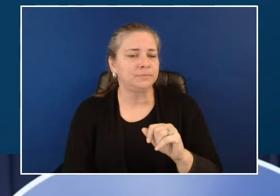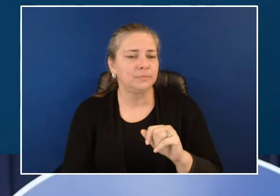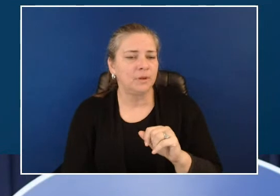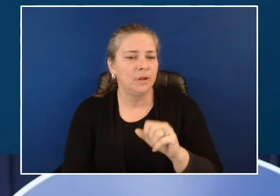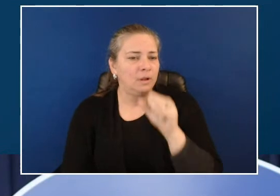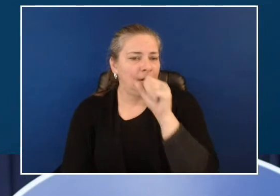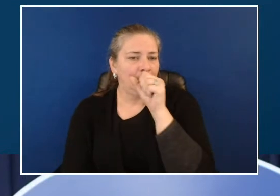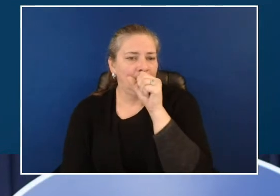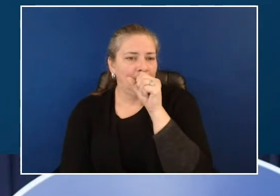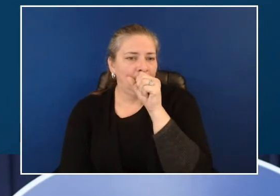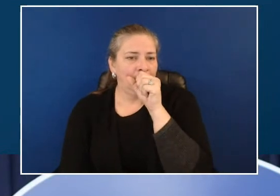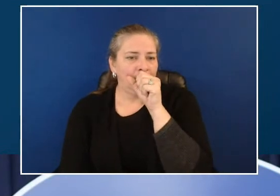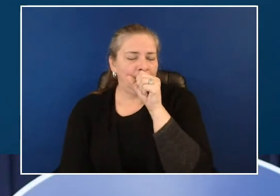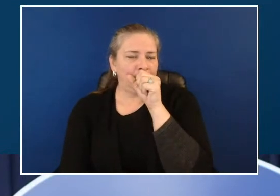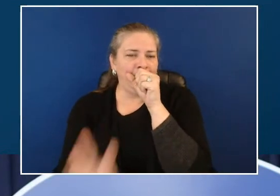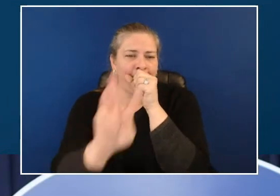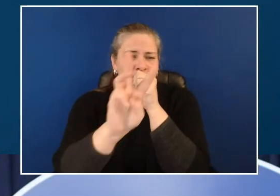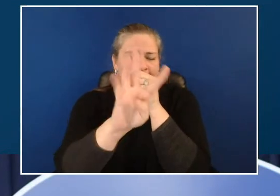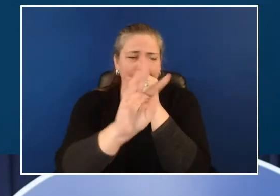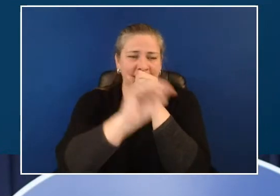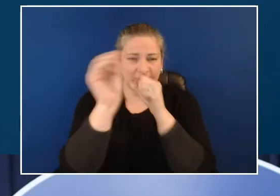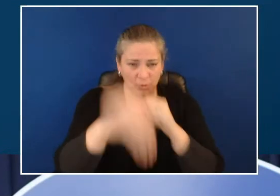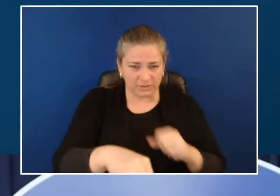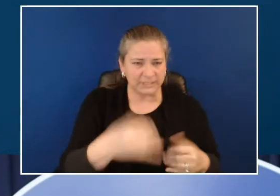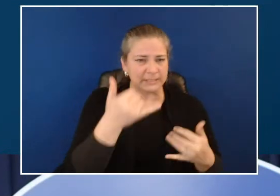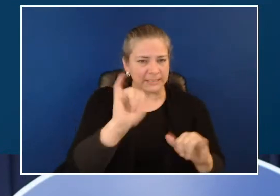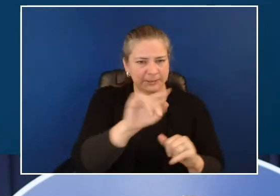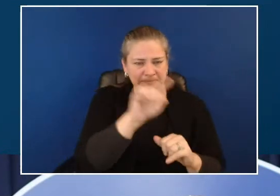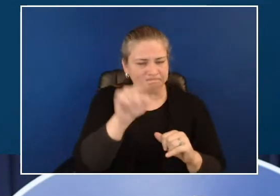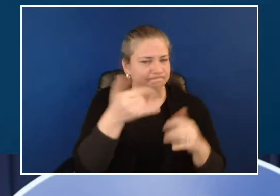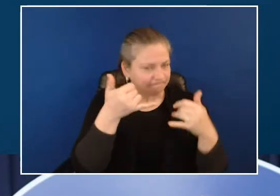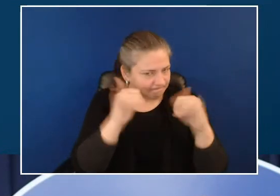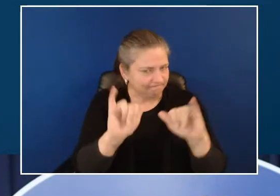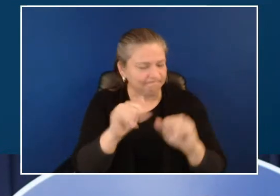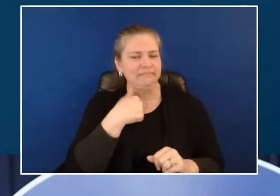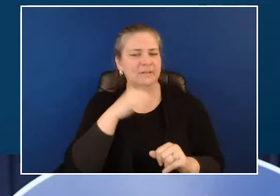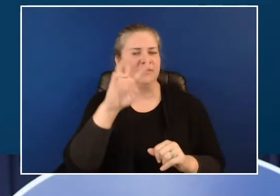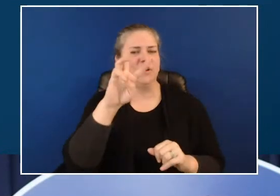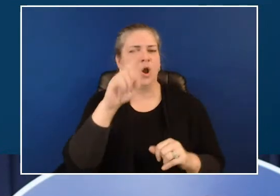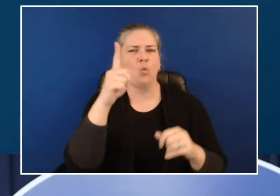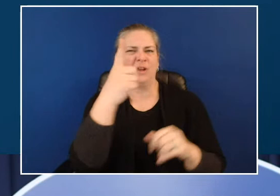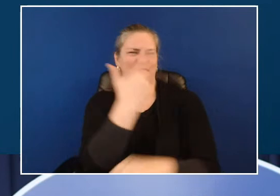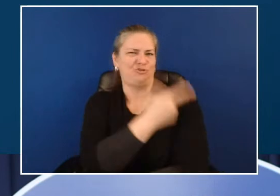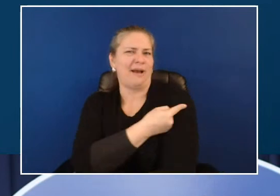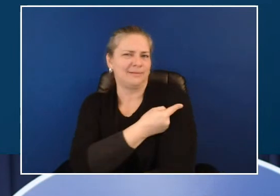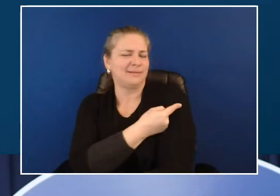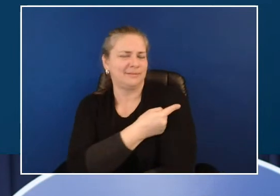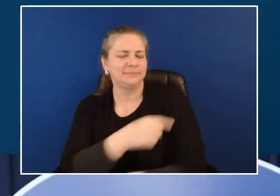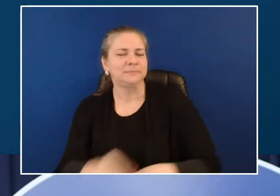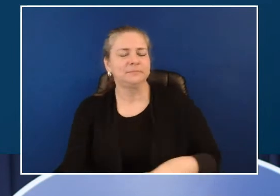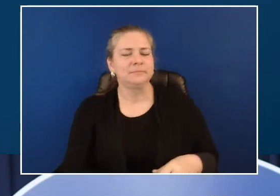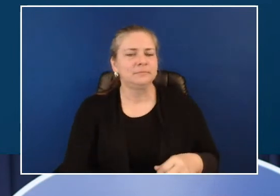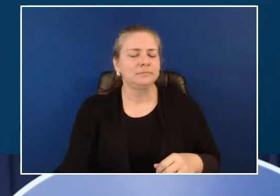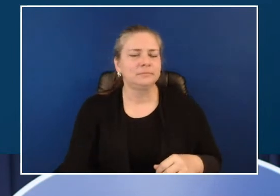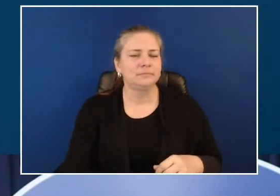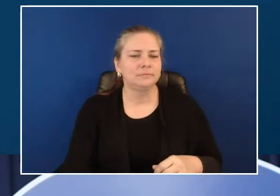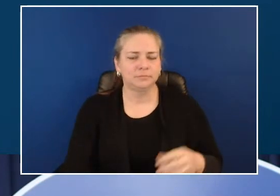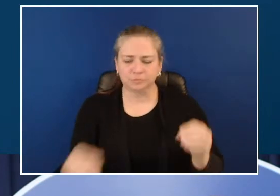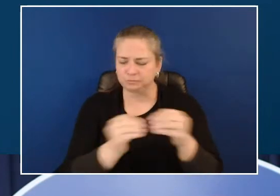64% of every man, woman, and child in Kentucky that's gotten at least one shot. That makes this, I think, the quickest, most